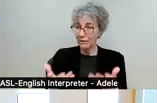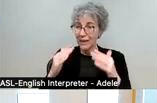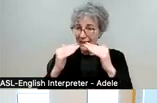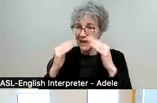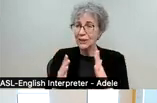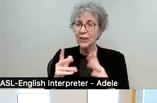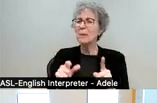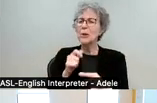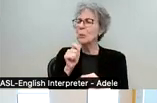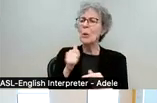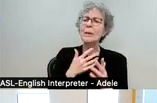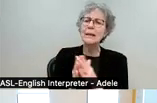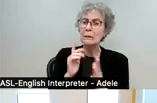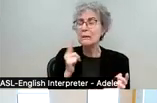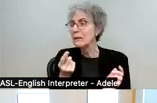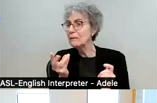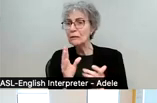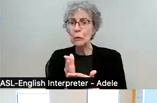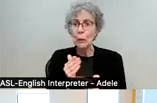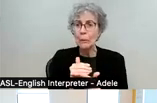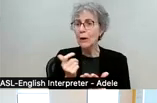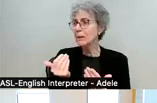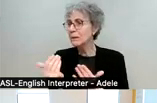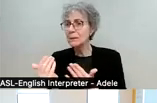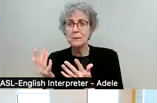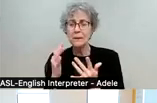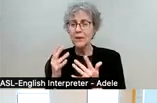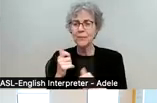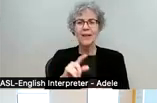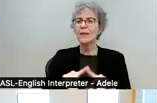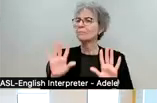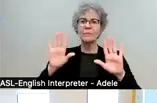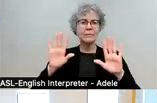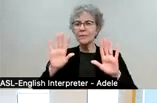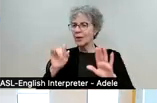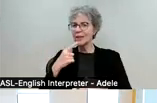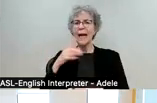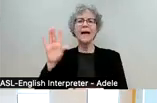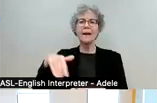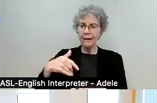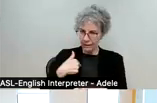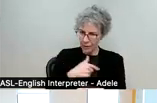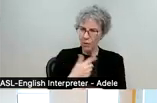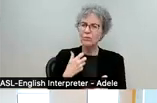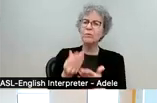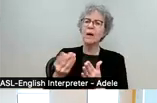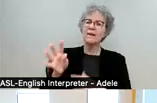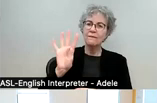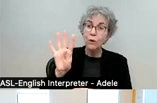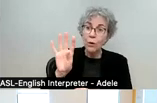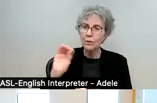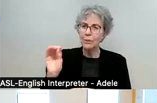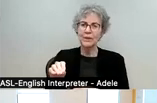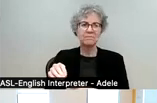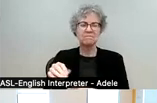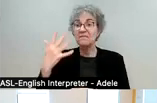couple of units or, you know, we'll work something out, but coming and saying, look, we want to buy 4%, 5%, 10%